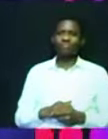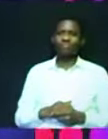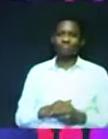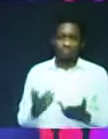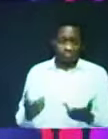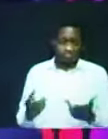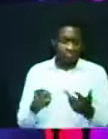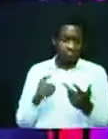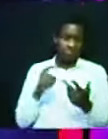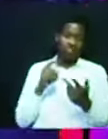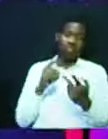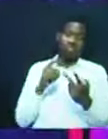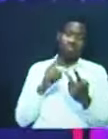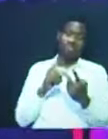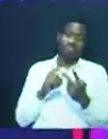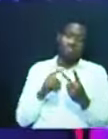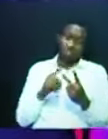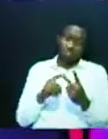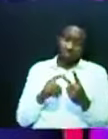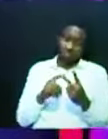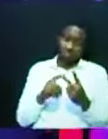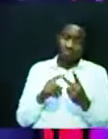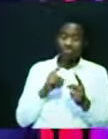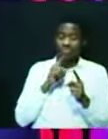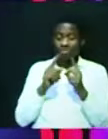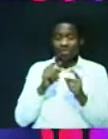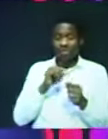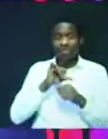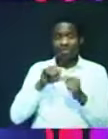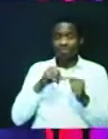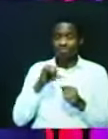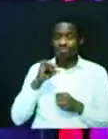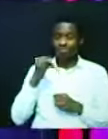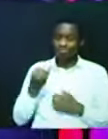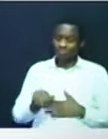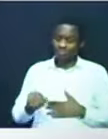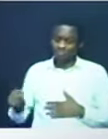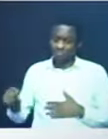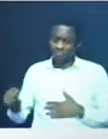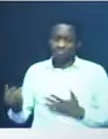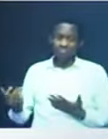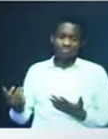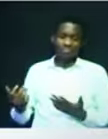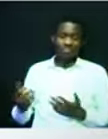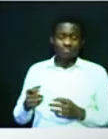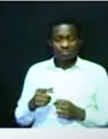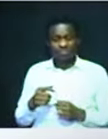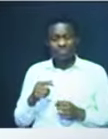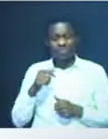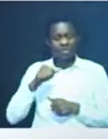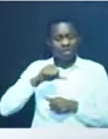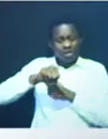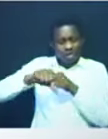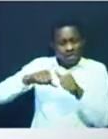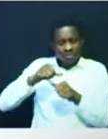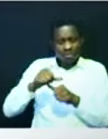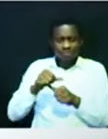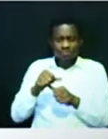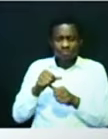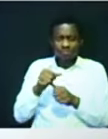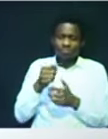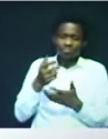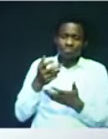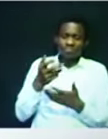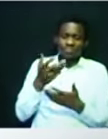Number two, when we are talking about inheritance, we are talking about the genetic characters transmitted from